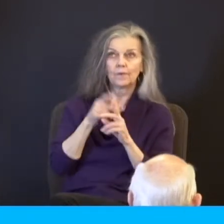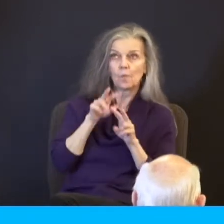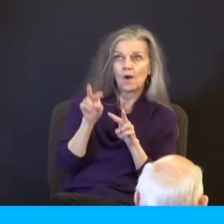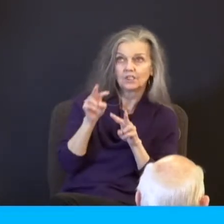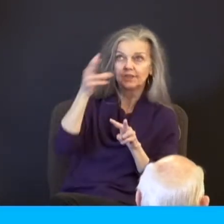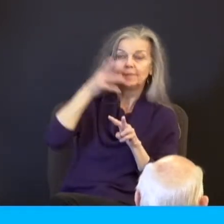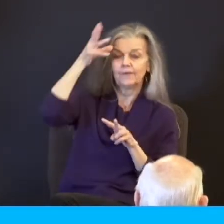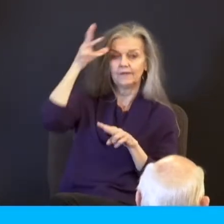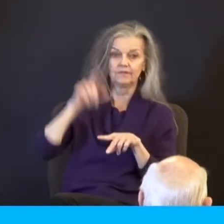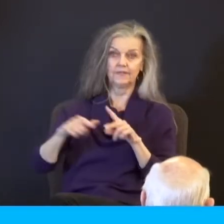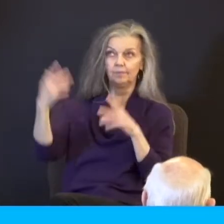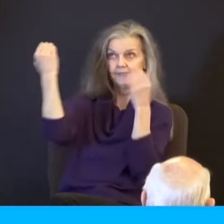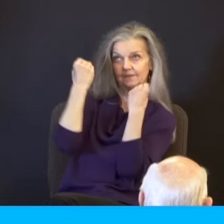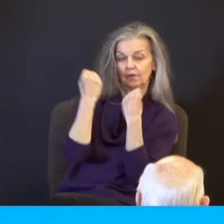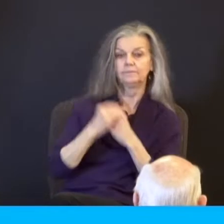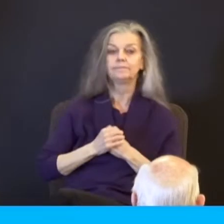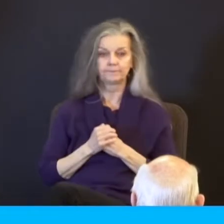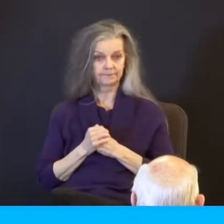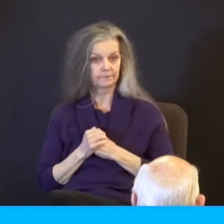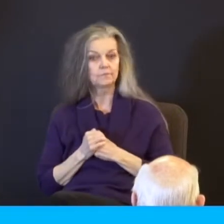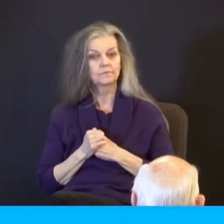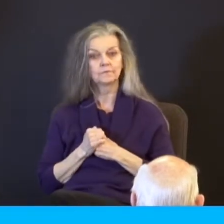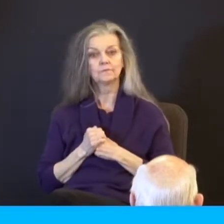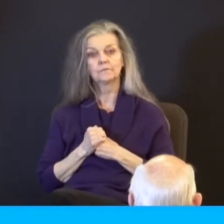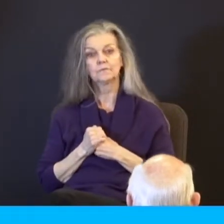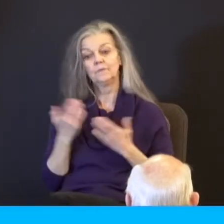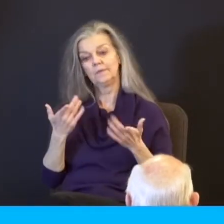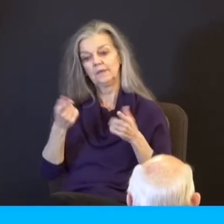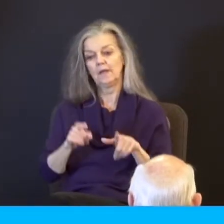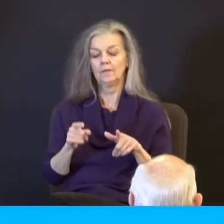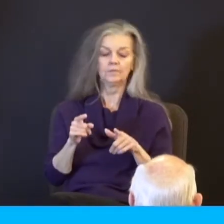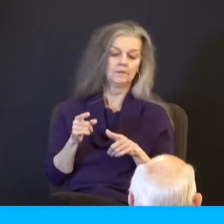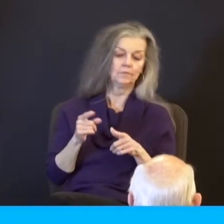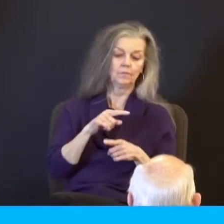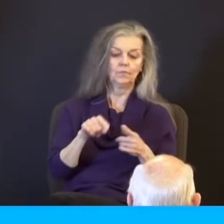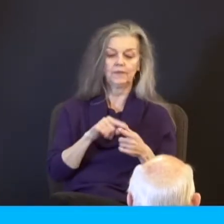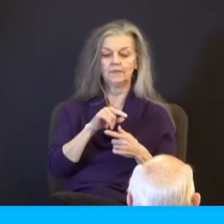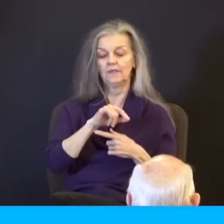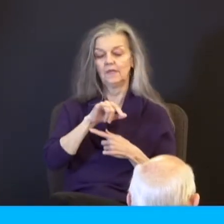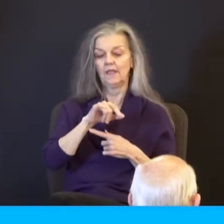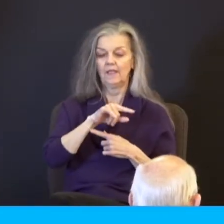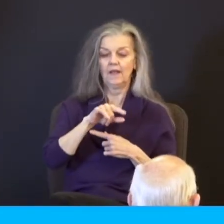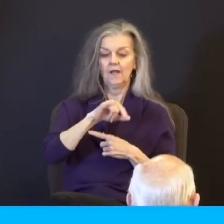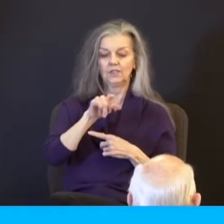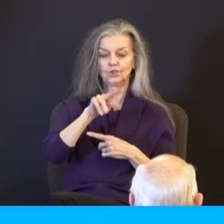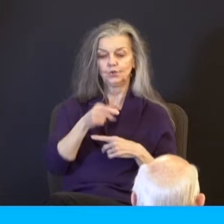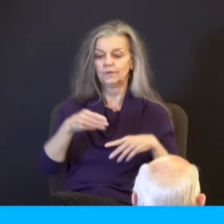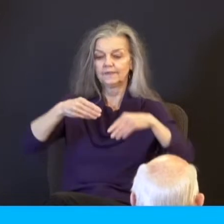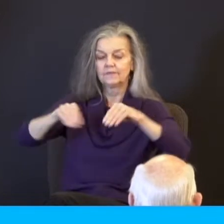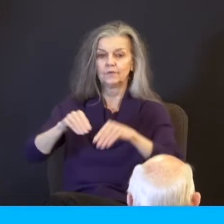Clearly, there was something missing in Judah. And maybe that happened with the selling of Joseph and him basically feeling like, you know what, I'm out of